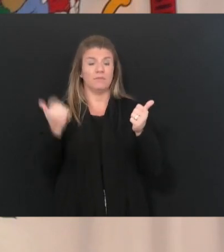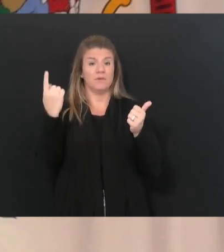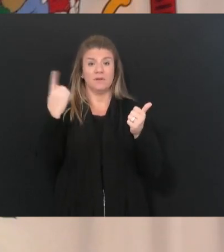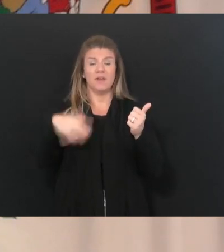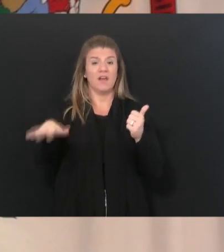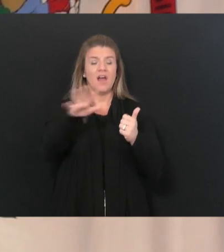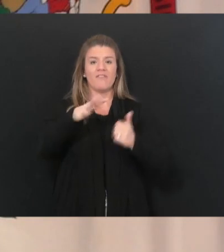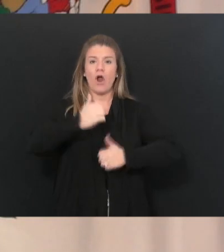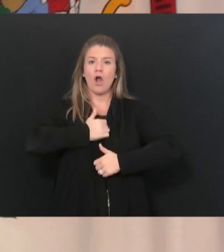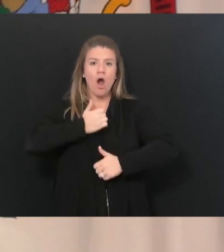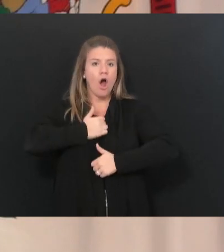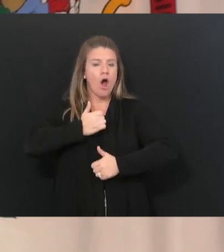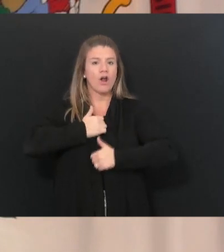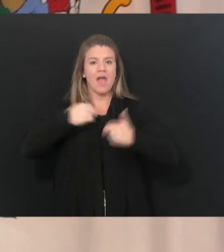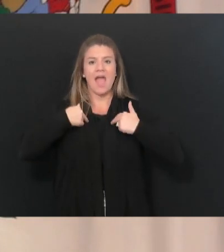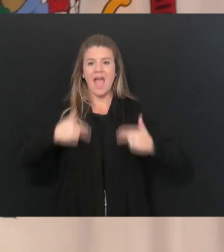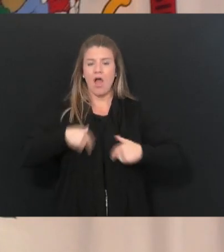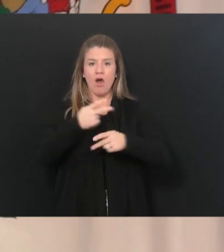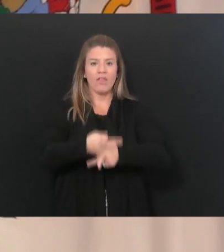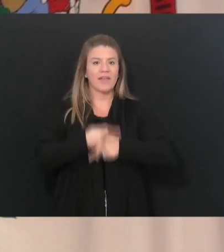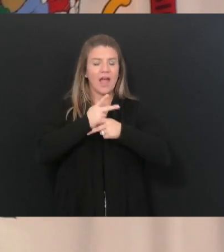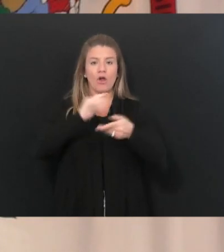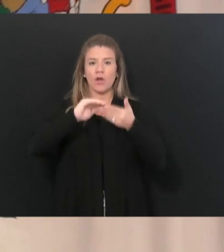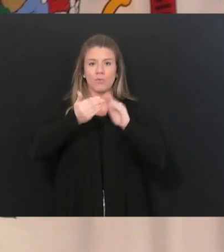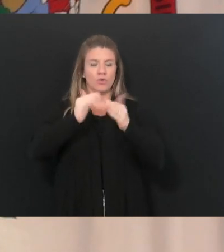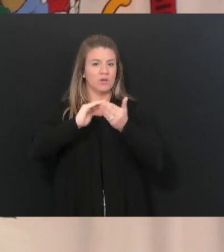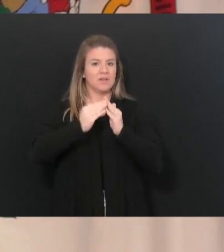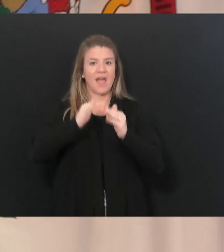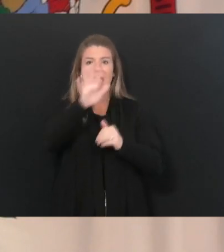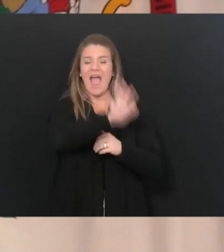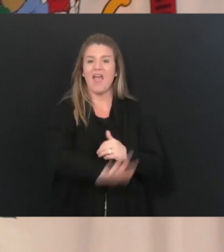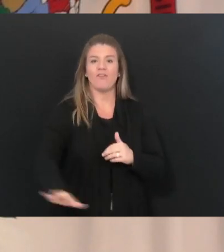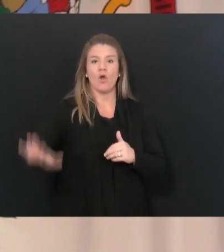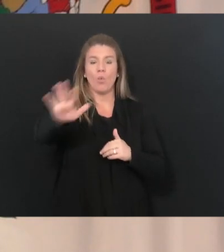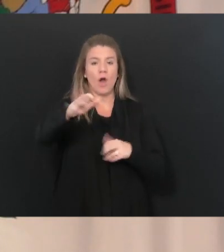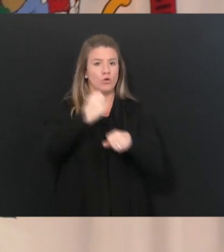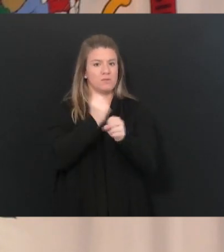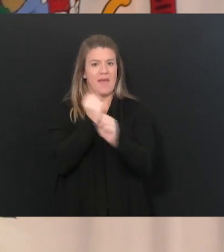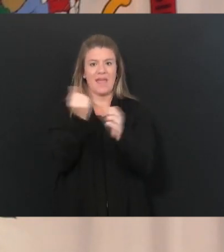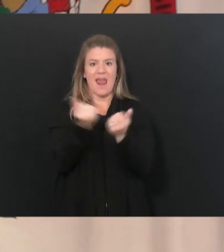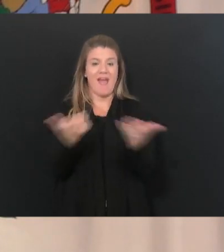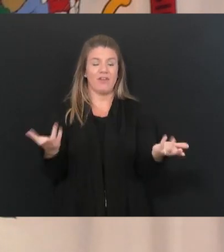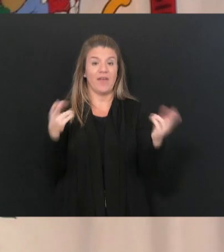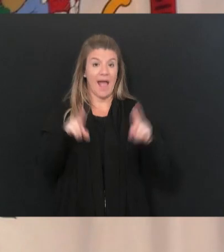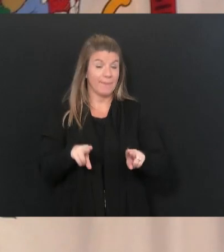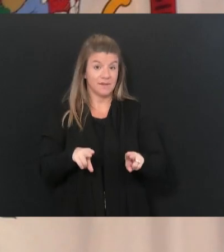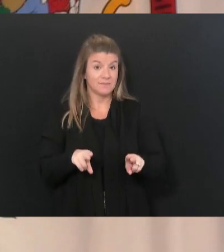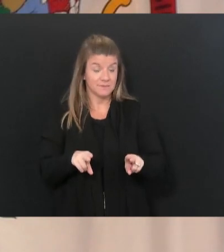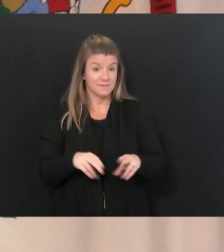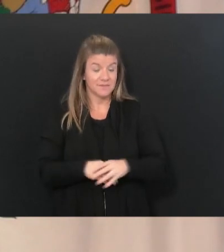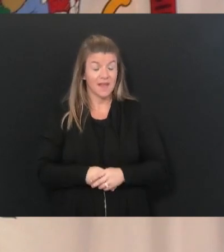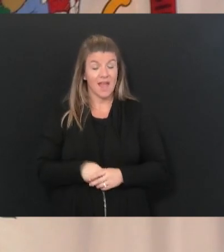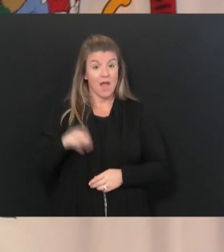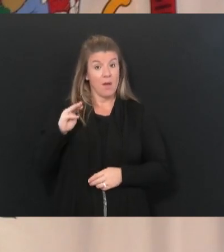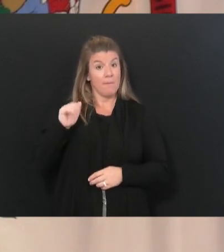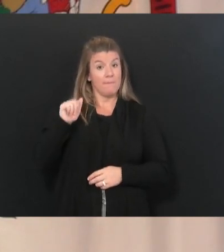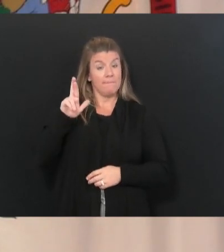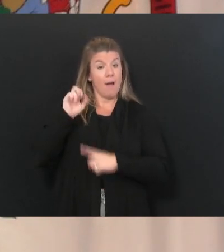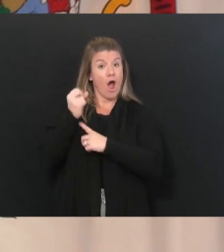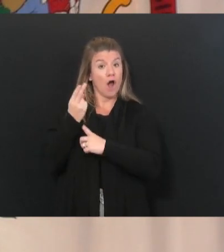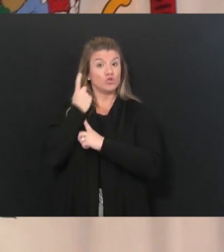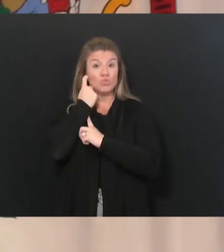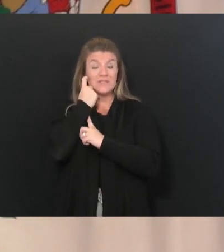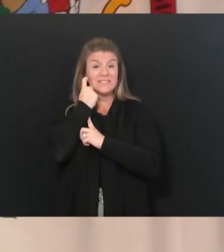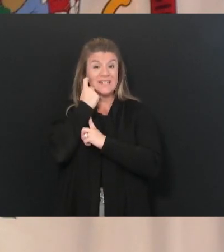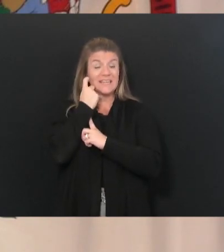our Guard to our healthcare communities to everybody that is making all that happen. As Clay Marsh just said, Dr. Marsh just